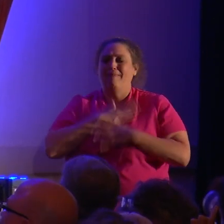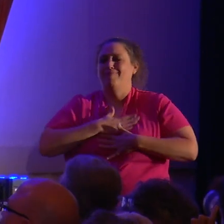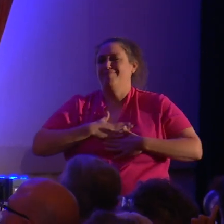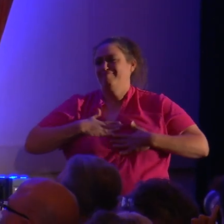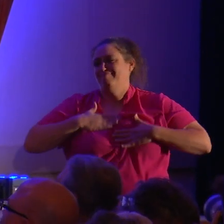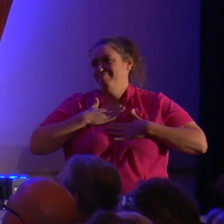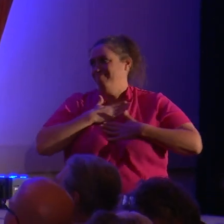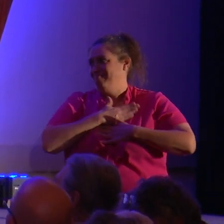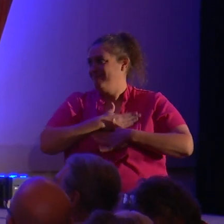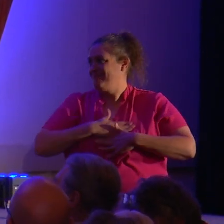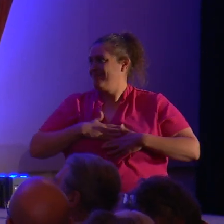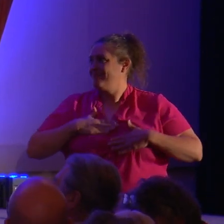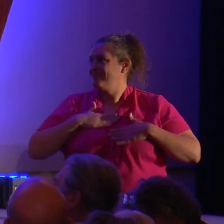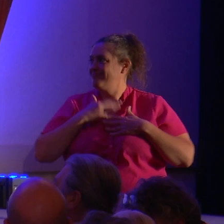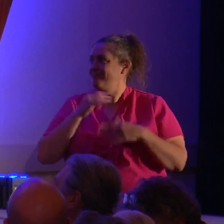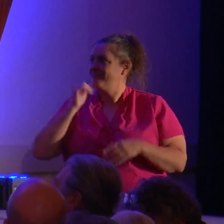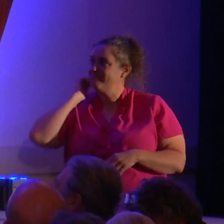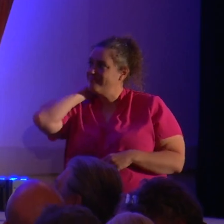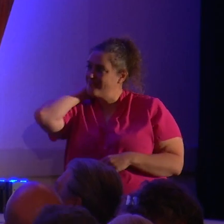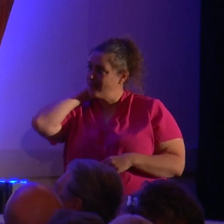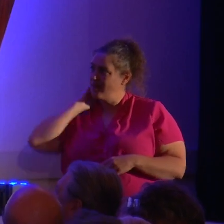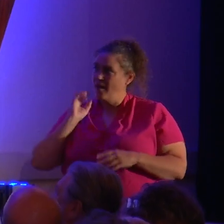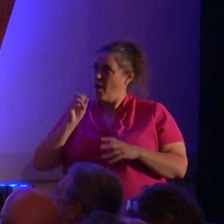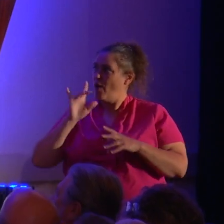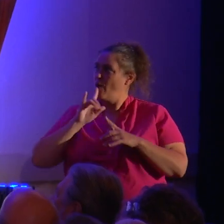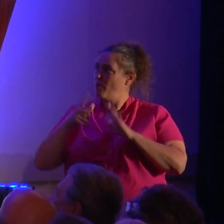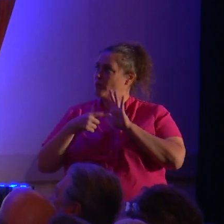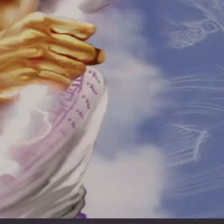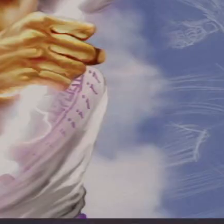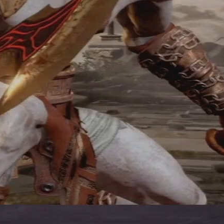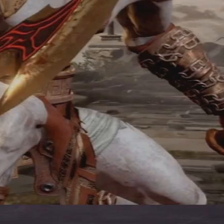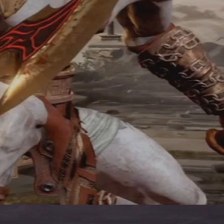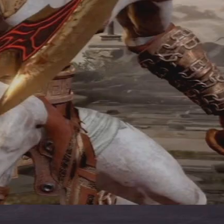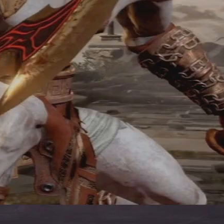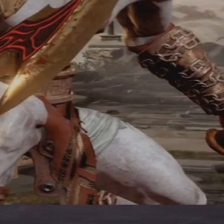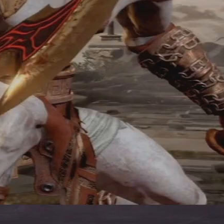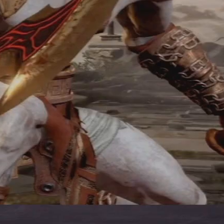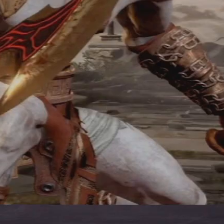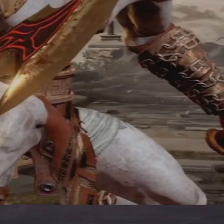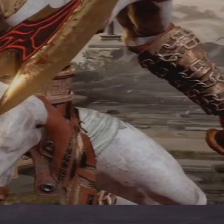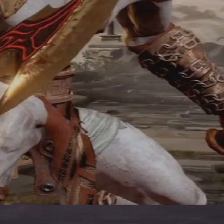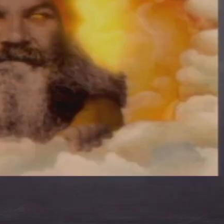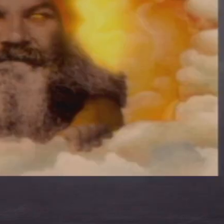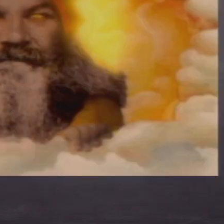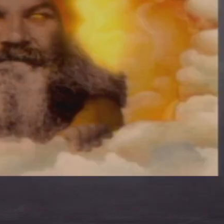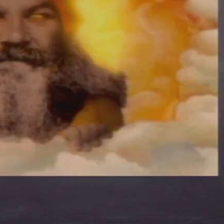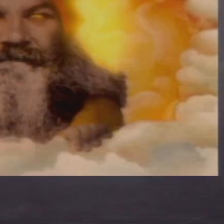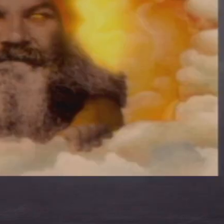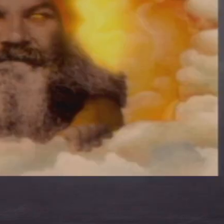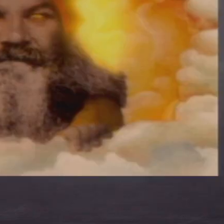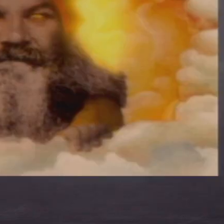So I wanted to talk to you about God. Oh, wait. That's not the right one. No. No.